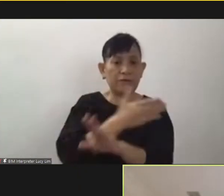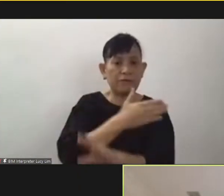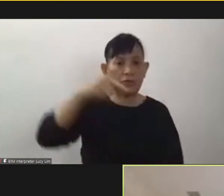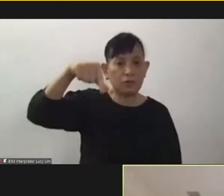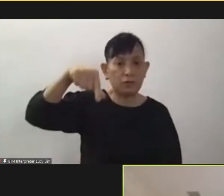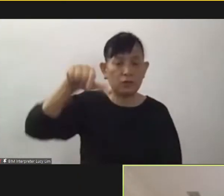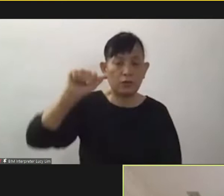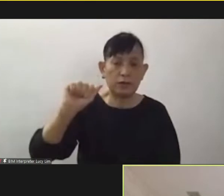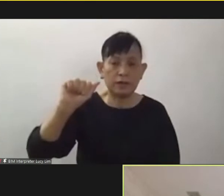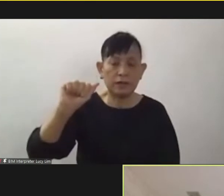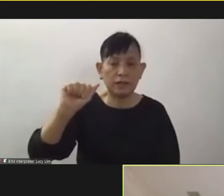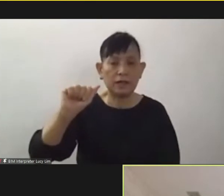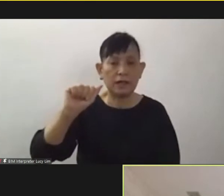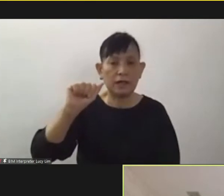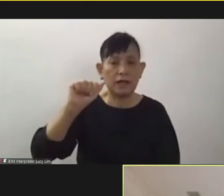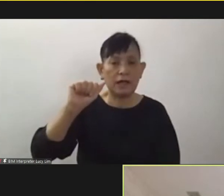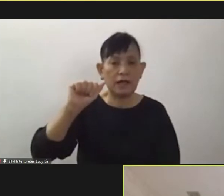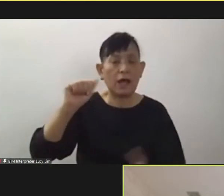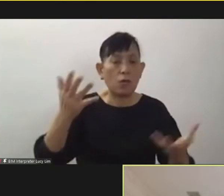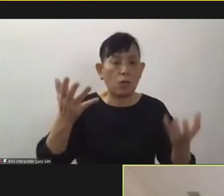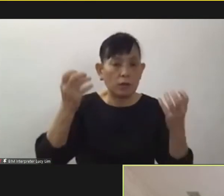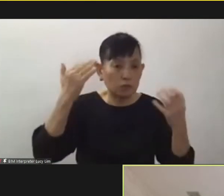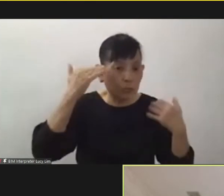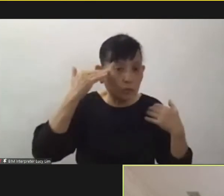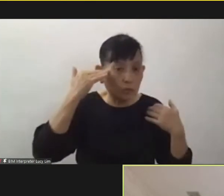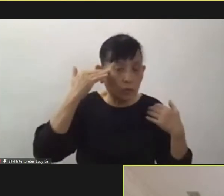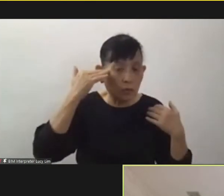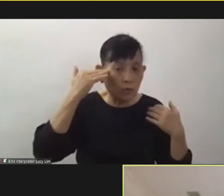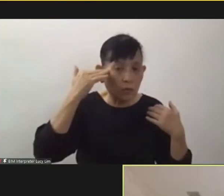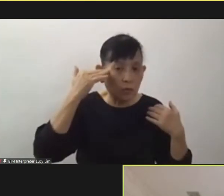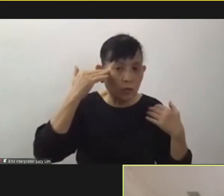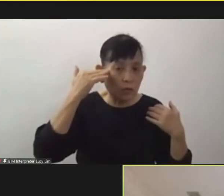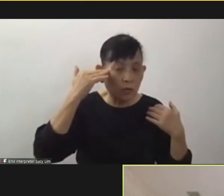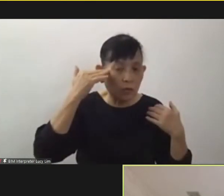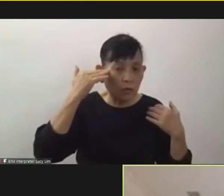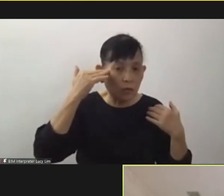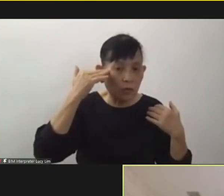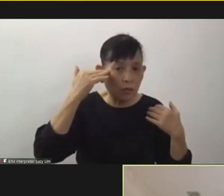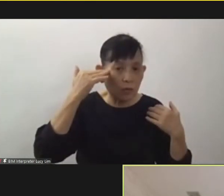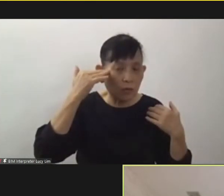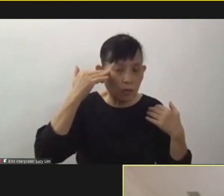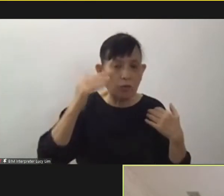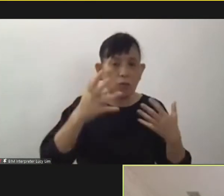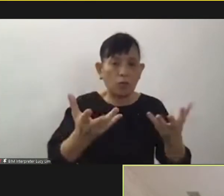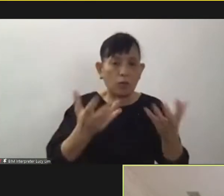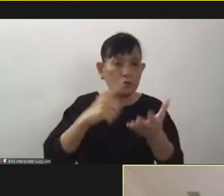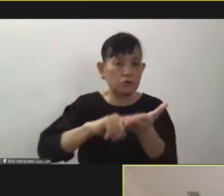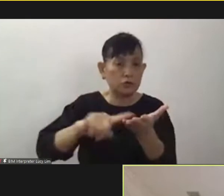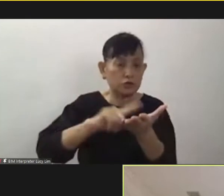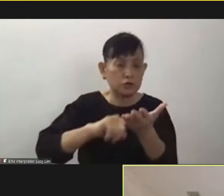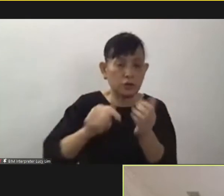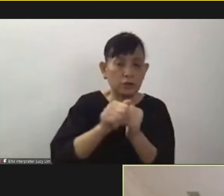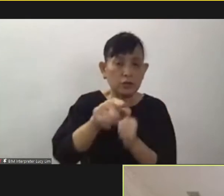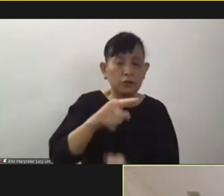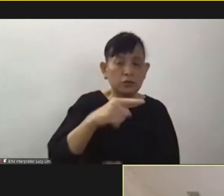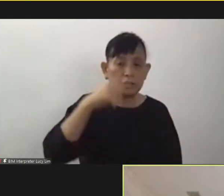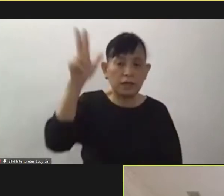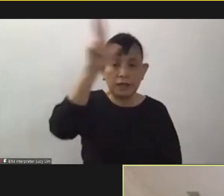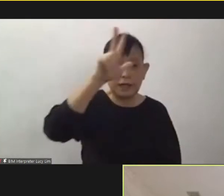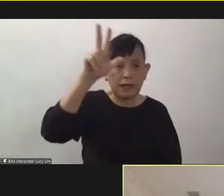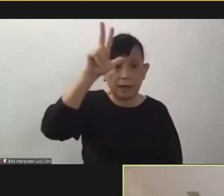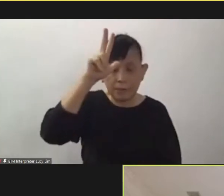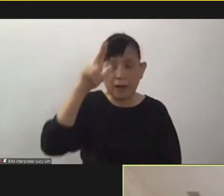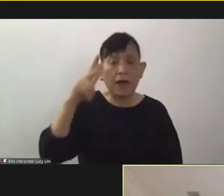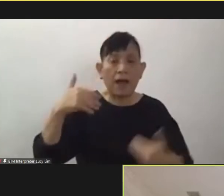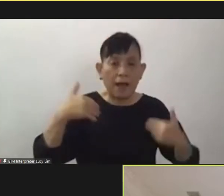ask, like the government, like you've mentioned, and I just want to, I guess, validate with you because you've mentioned that the government took